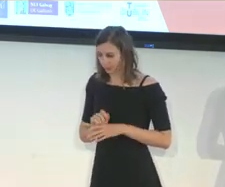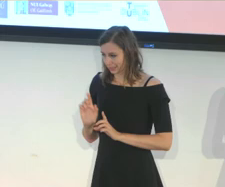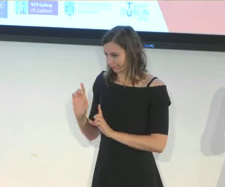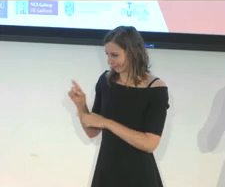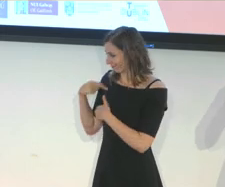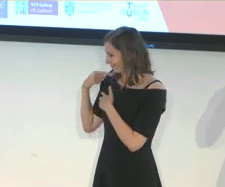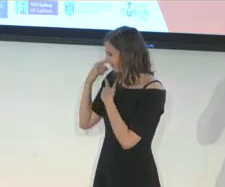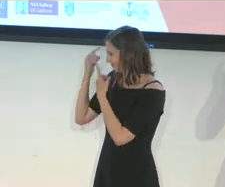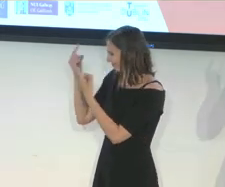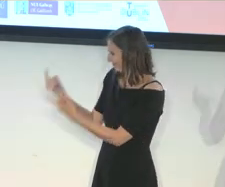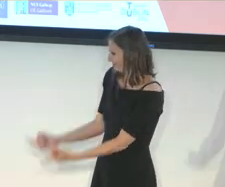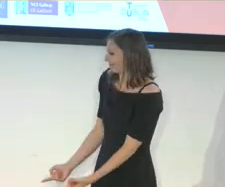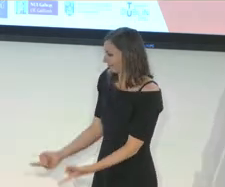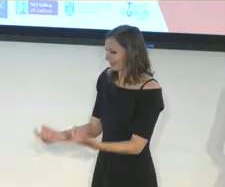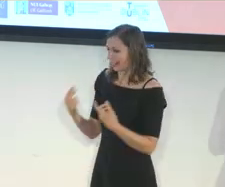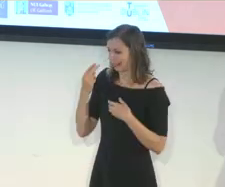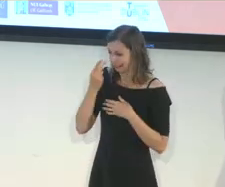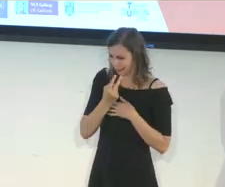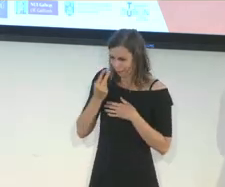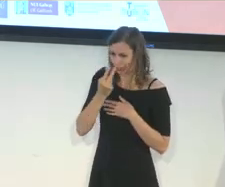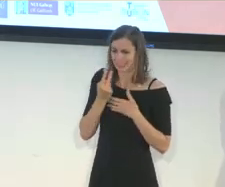being taught in schools as well,